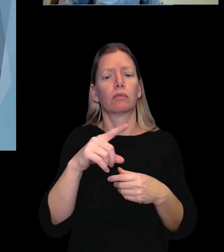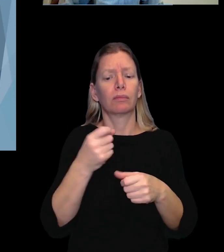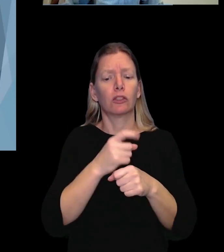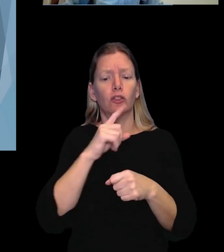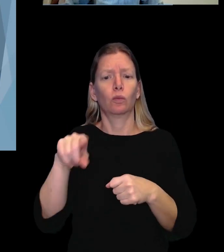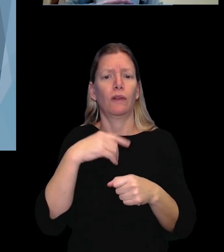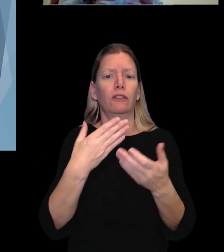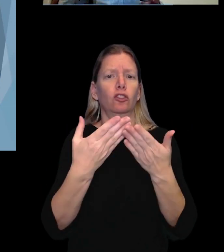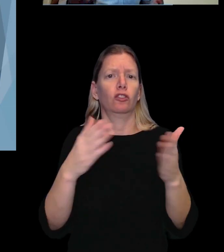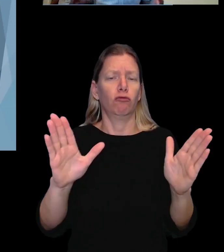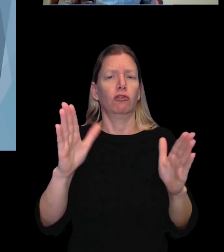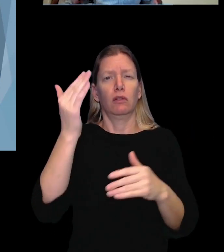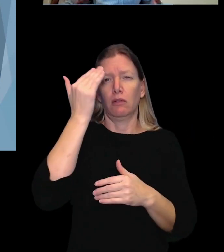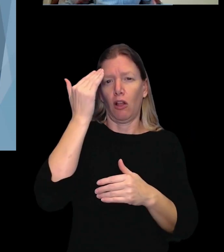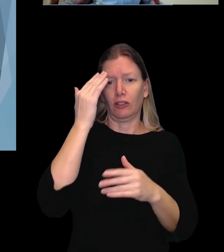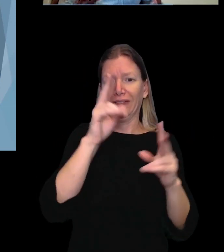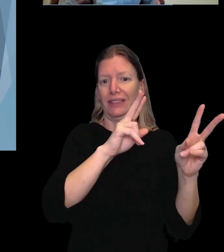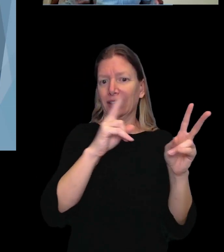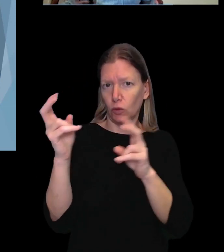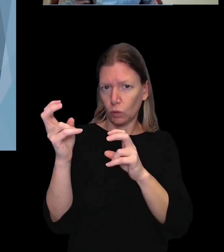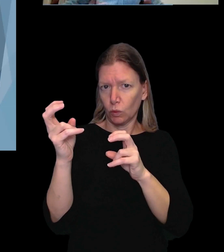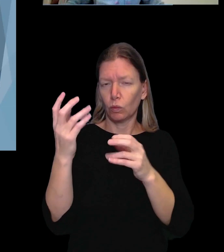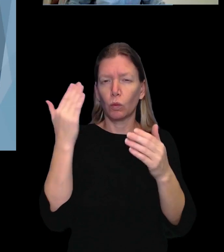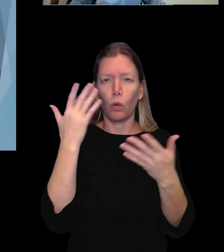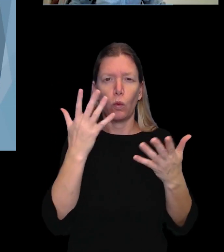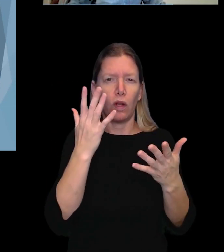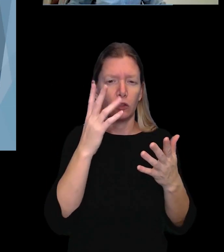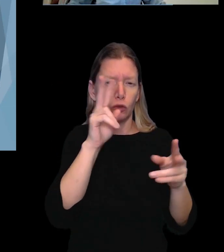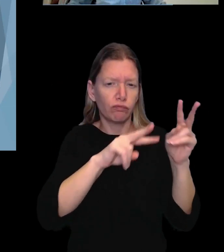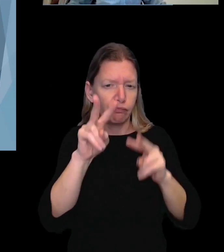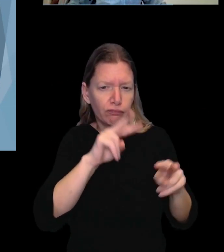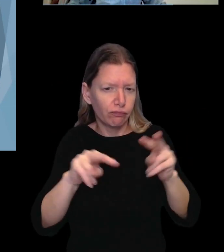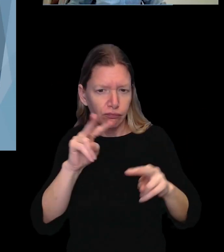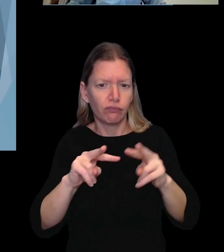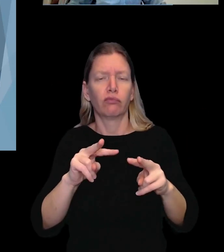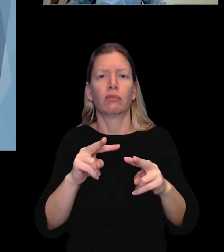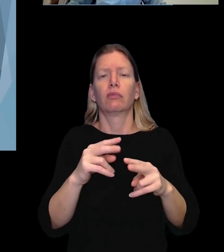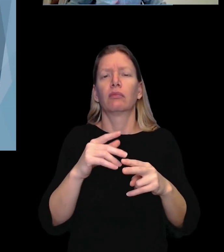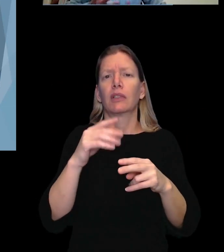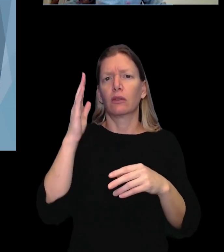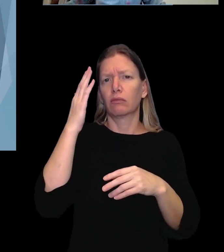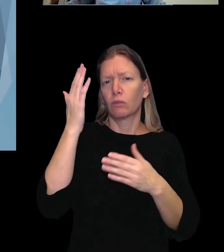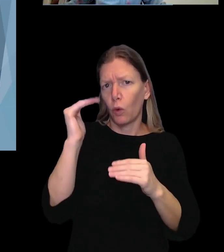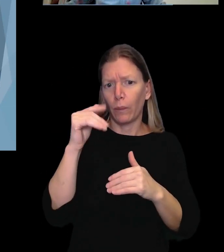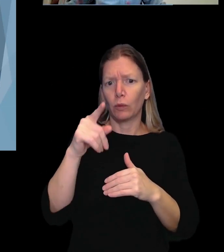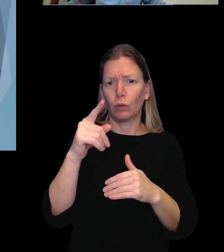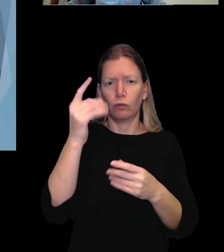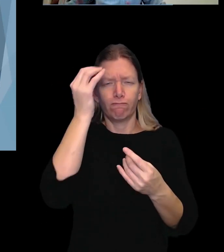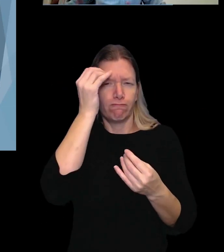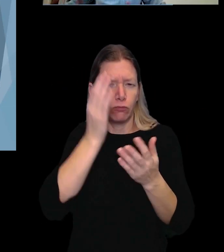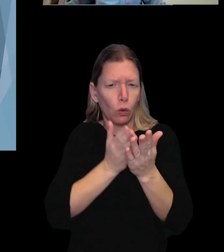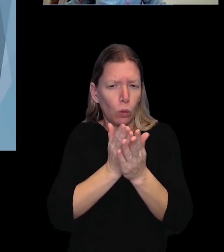you have a general knowledge of the issues that you'll be looking for, and that you think through